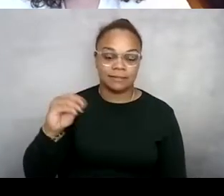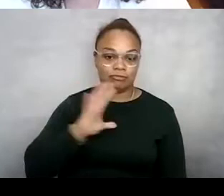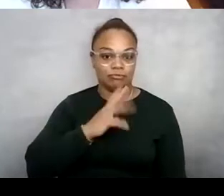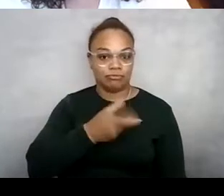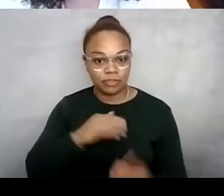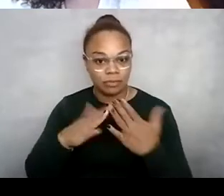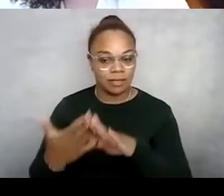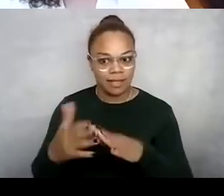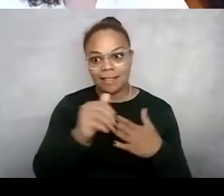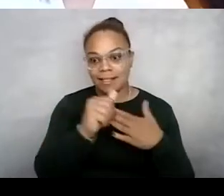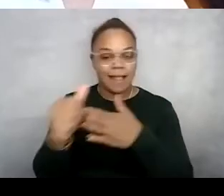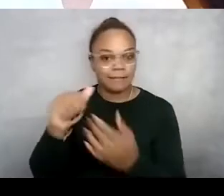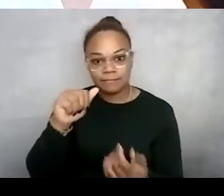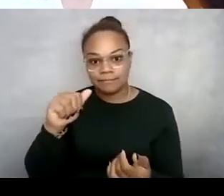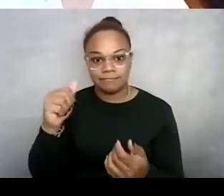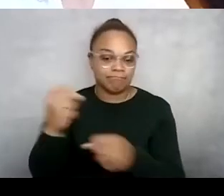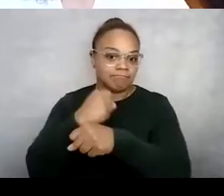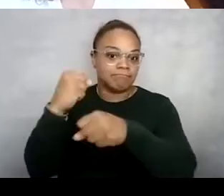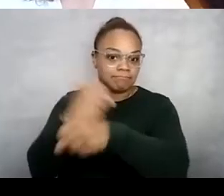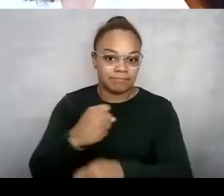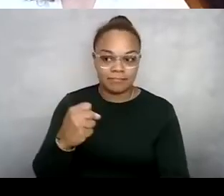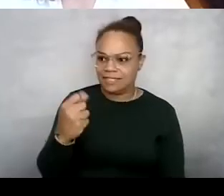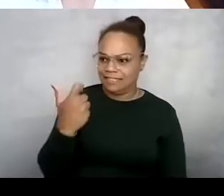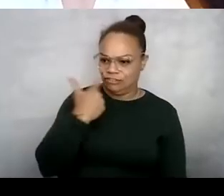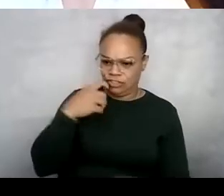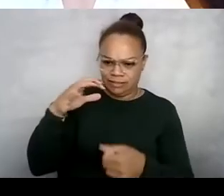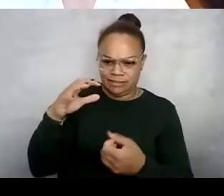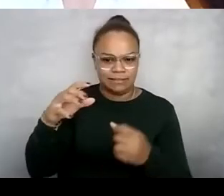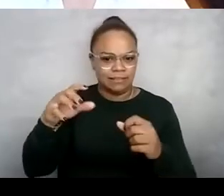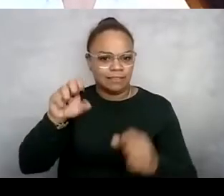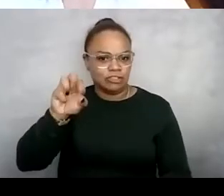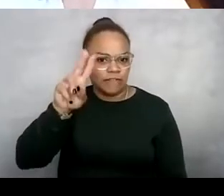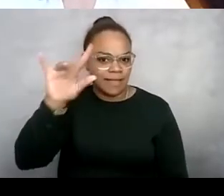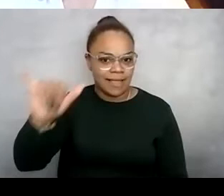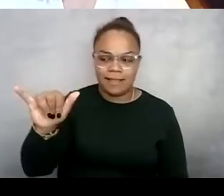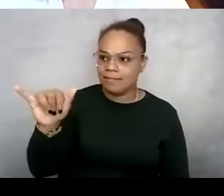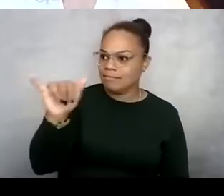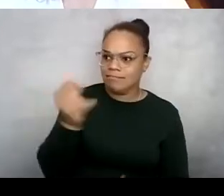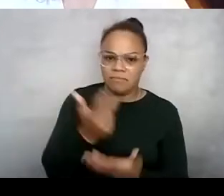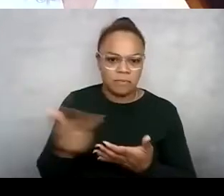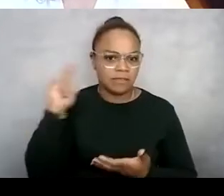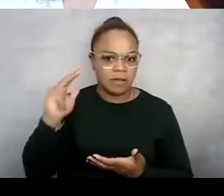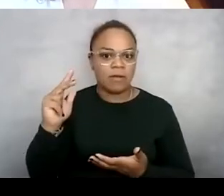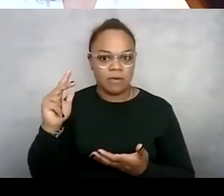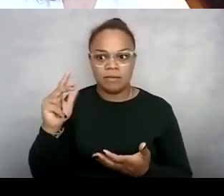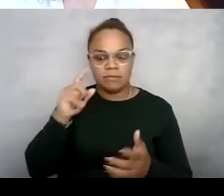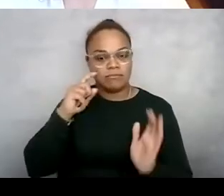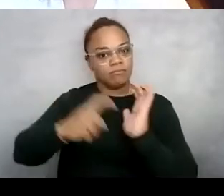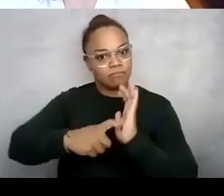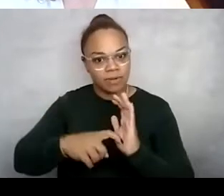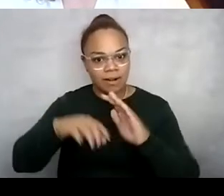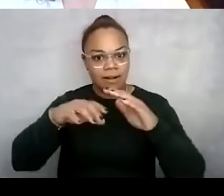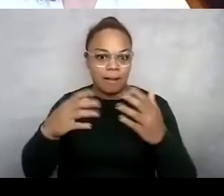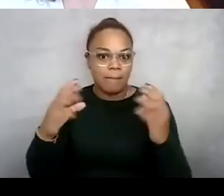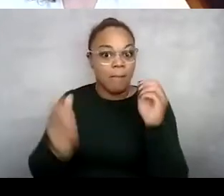out just less than a week ago that shows 3/4 of Americans think that these anti-trans bills are bad, that they're